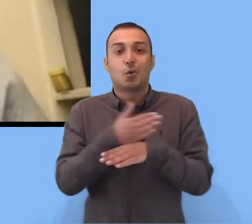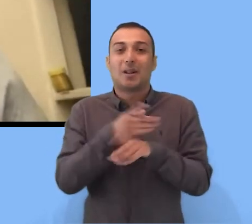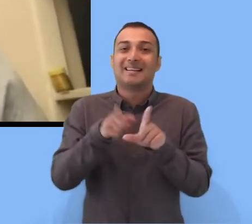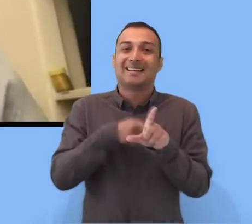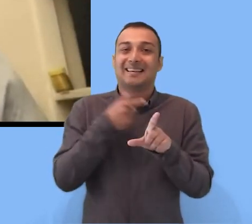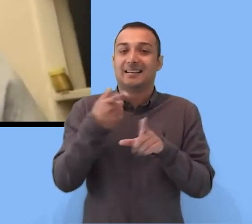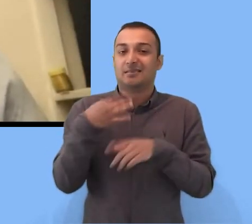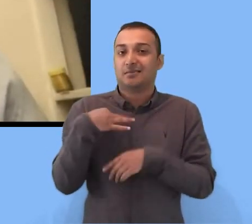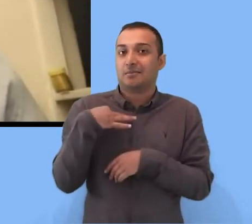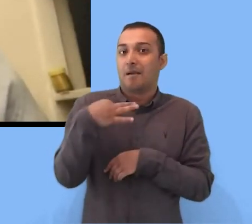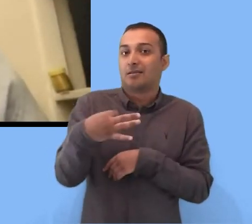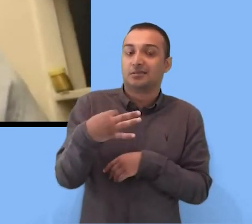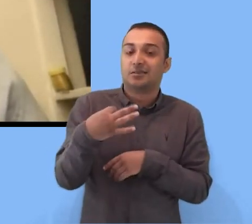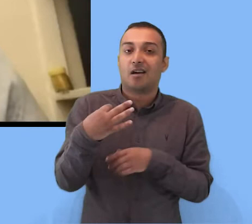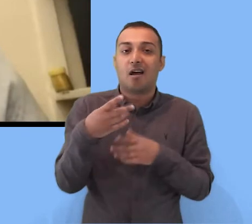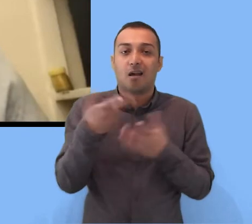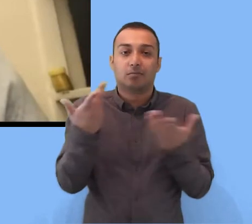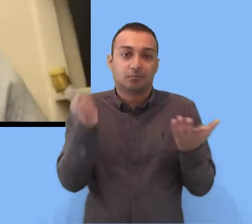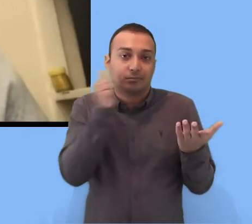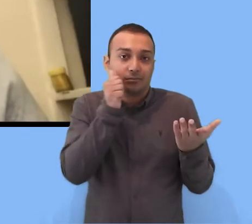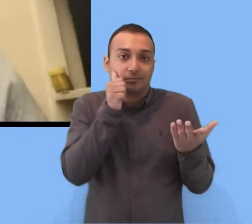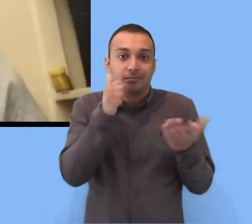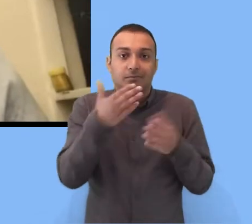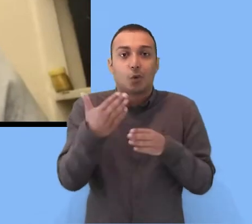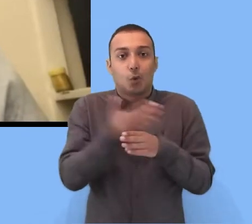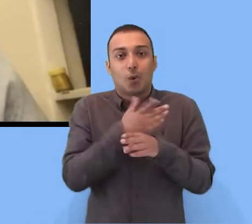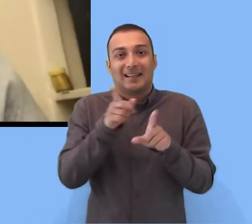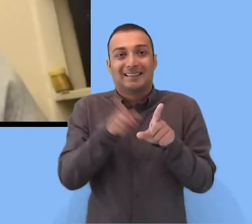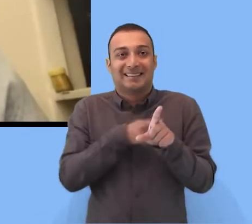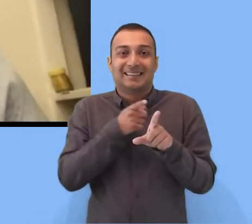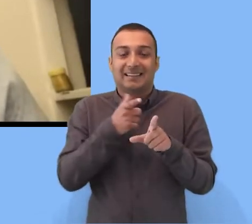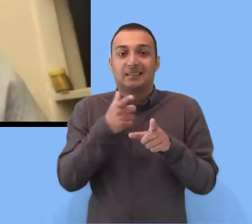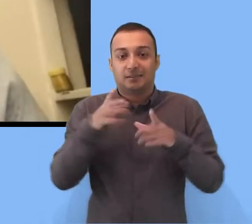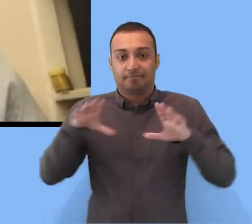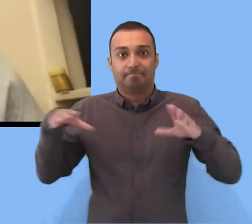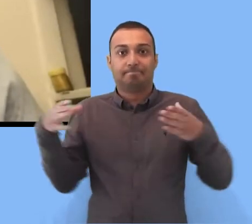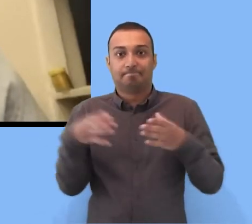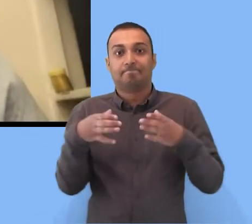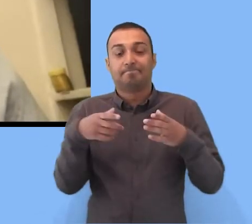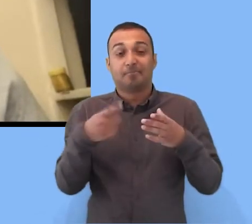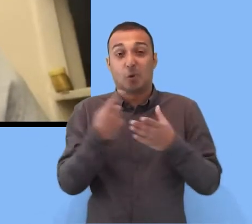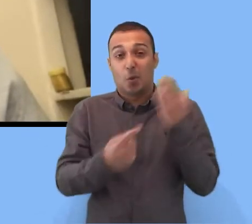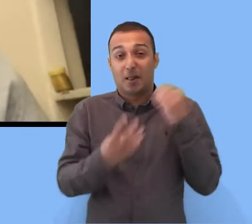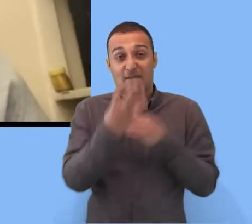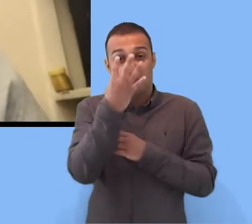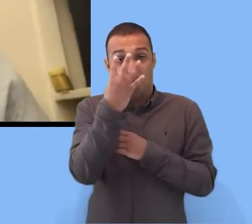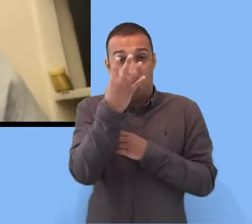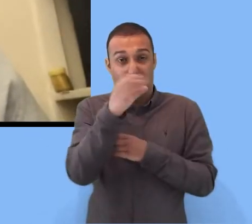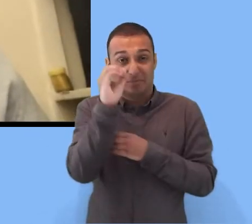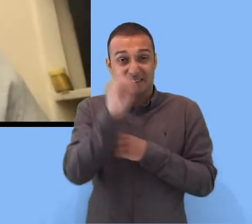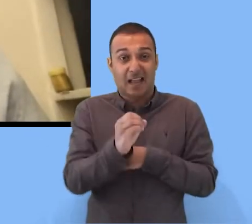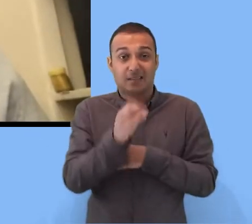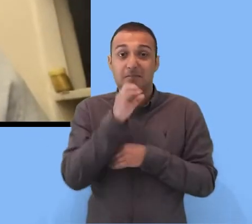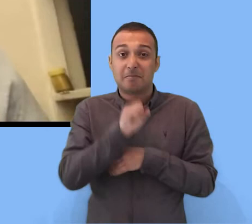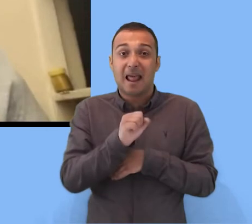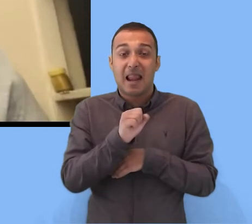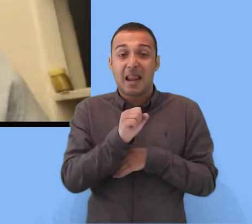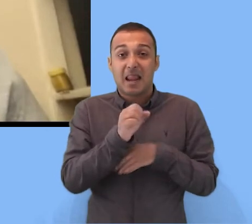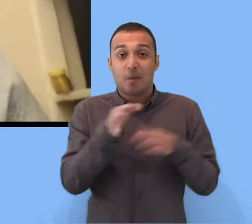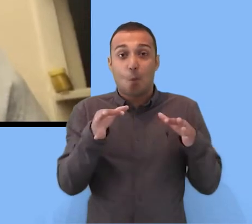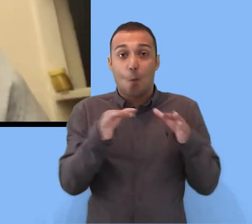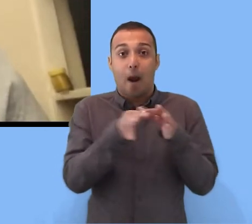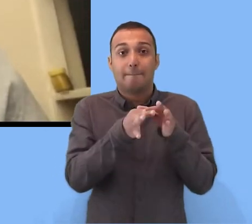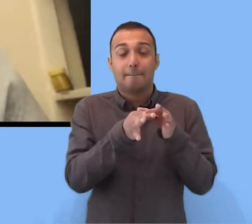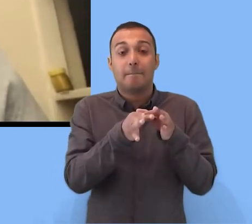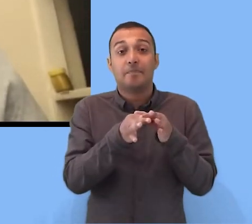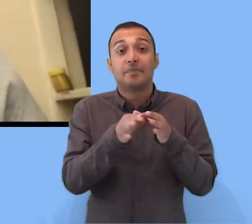years sector, the workforce is made up of 4% males. And when it comes to Black